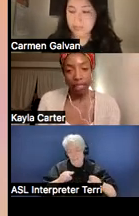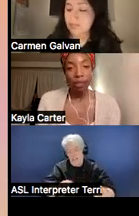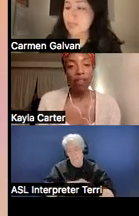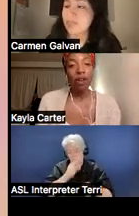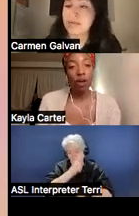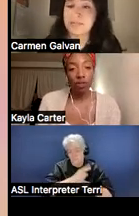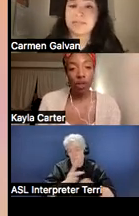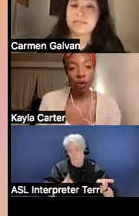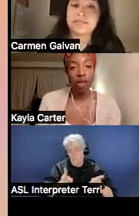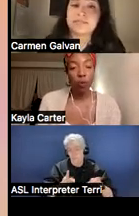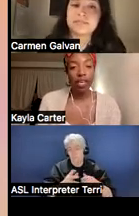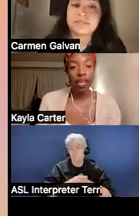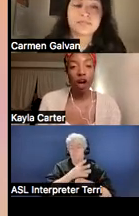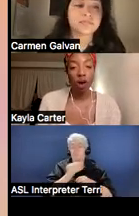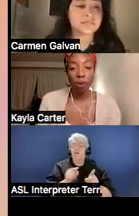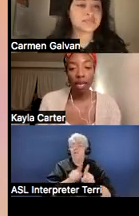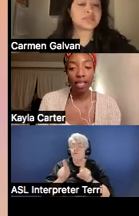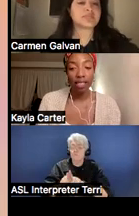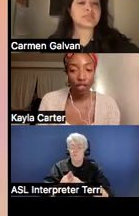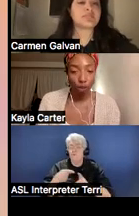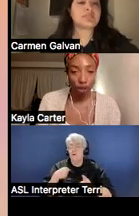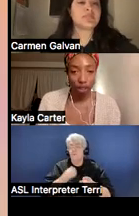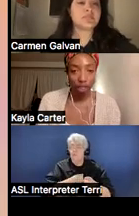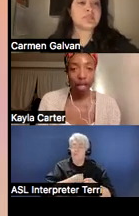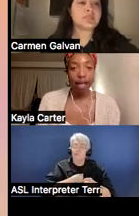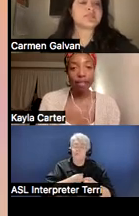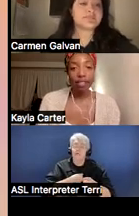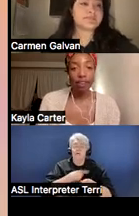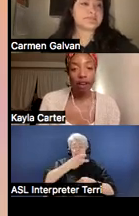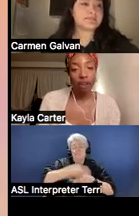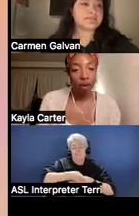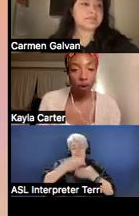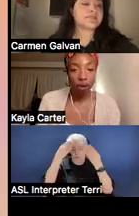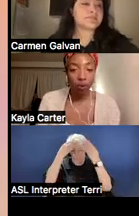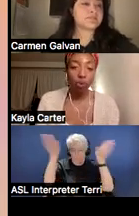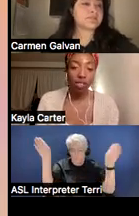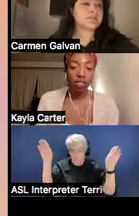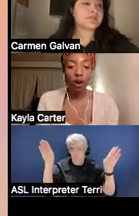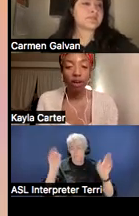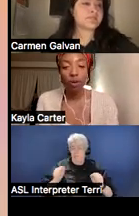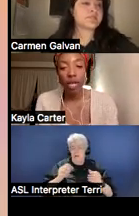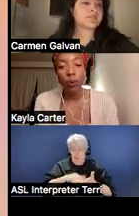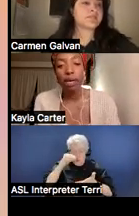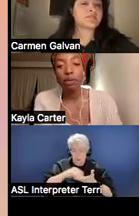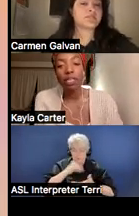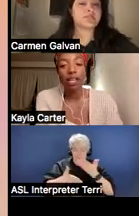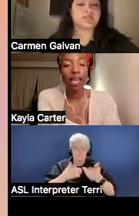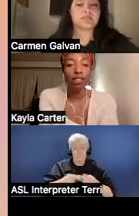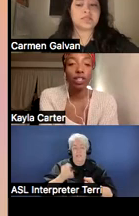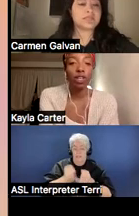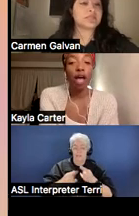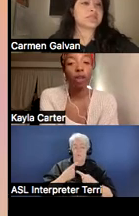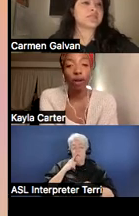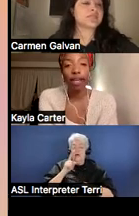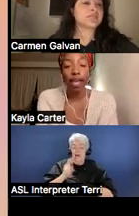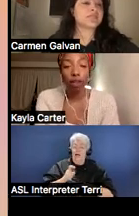people. And then also that we are remaining teachable. It is very, very important, which brings us to our final one. We must be dedicated